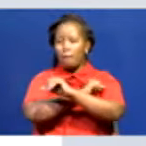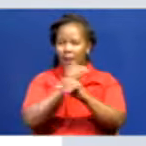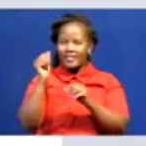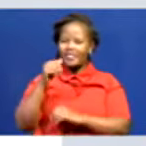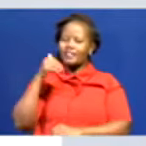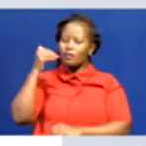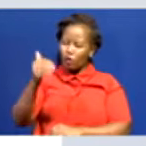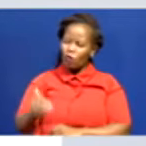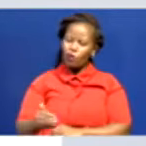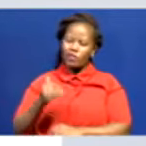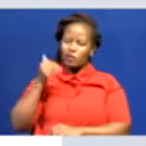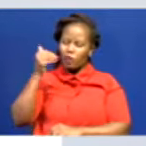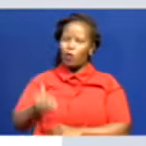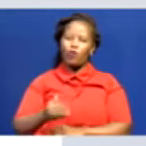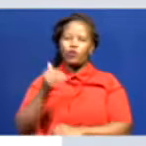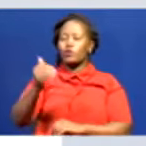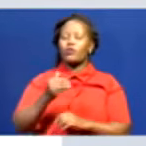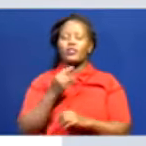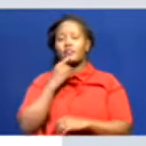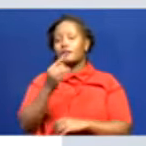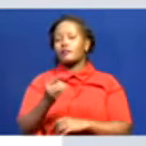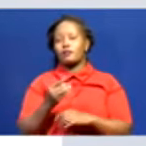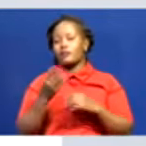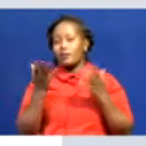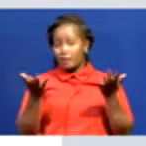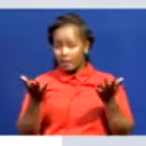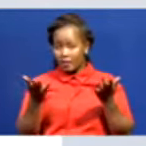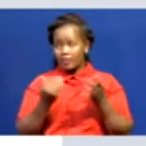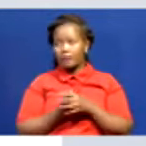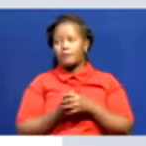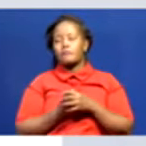said, and of course it's a decision by the African Union, that